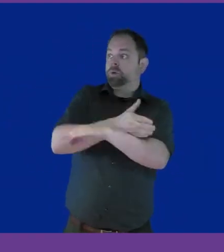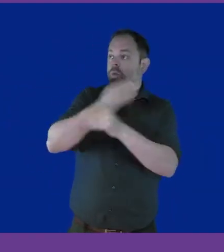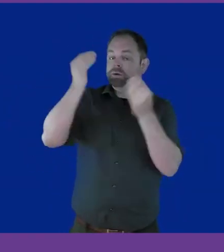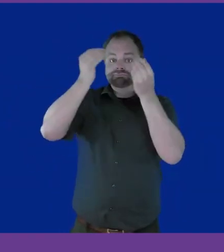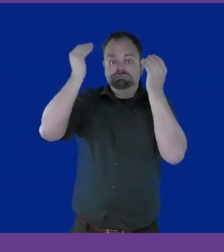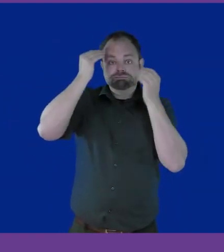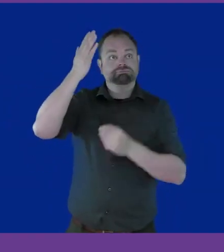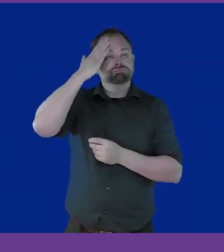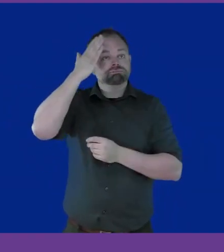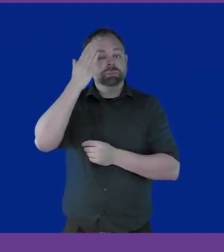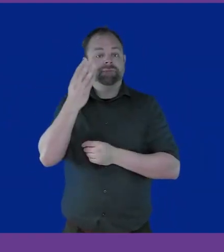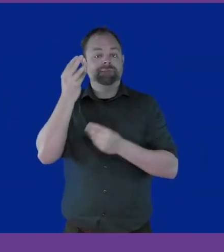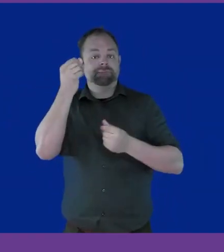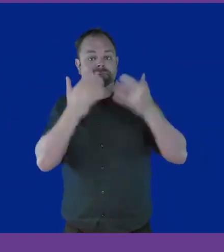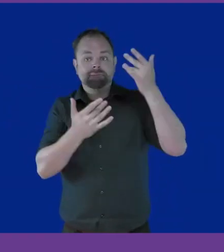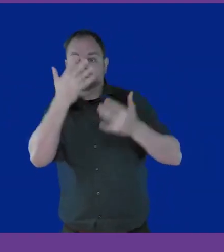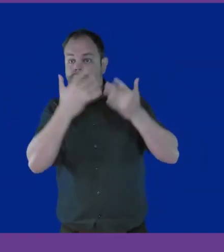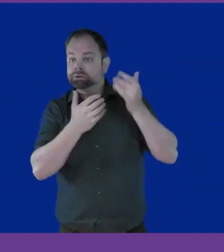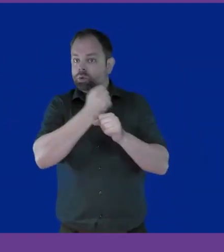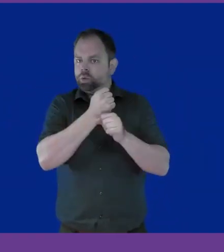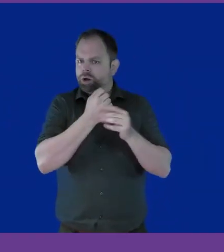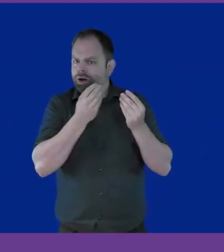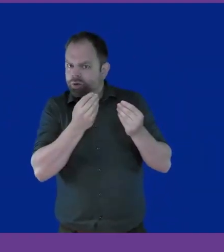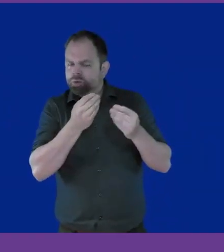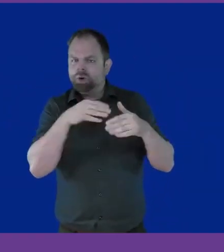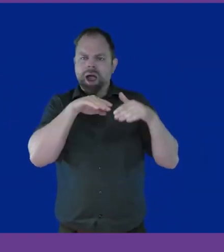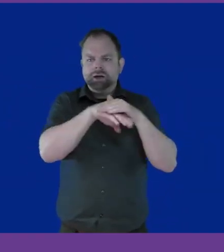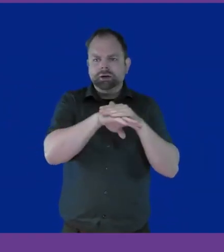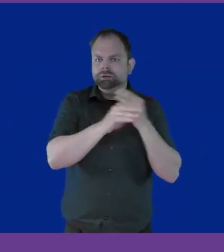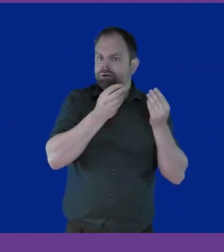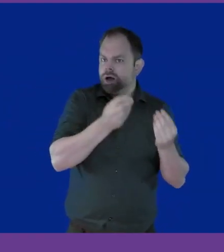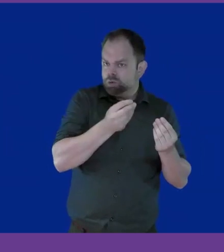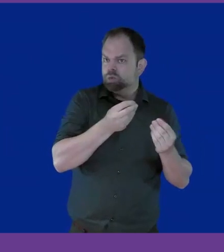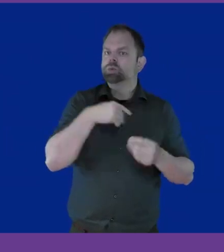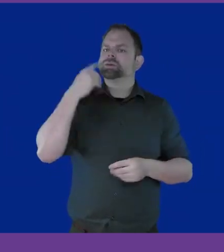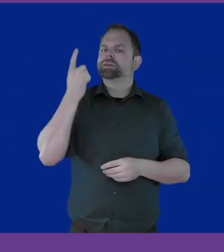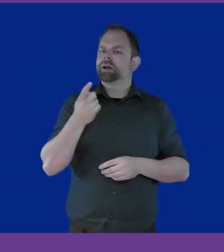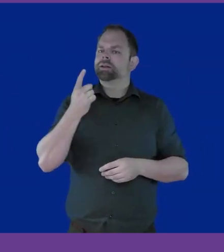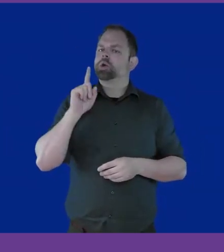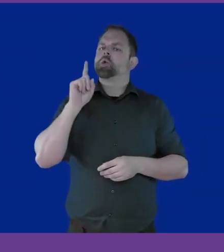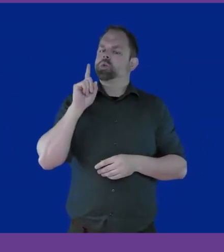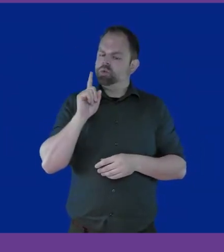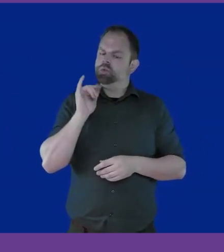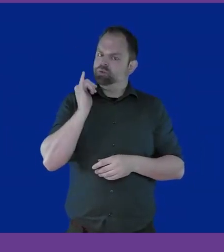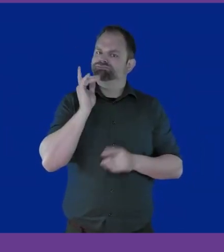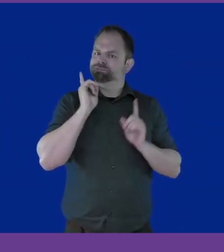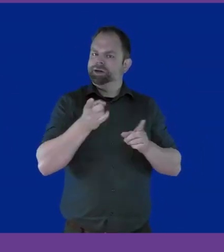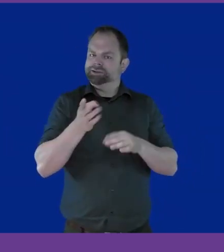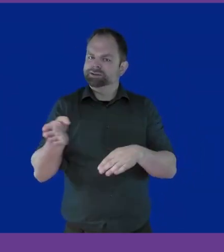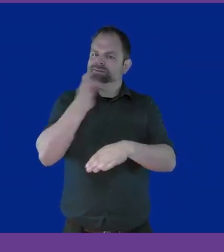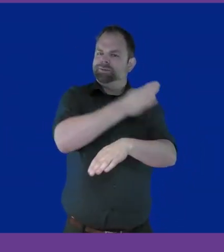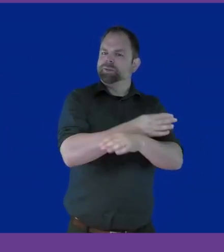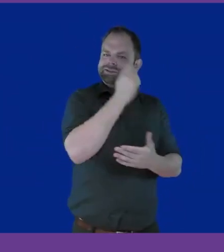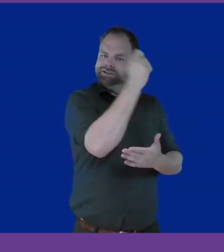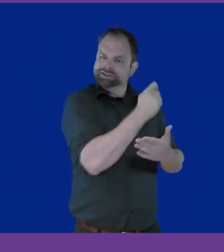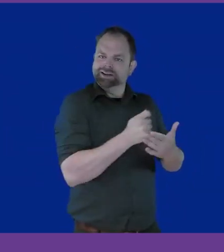not so logical in the real world. You are also indeed in charge of all the files on finance. And indeed, we